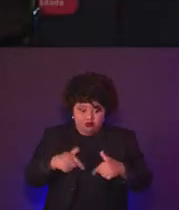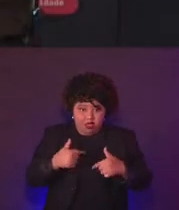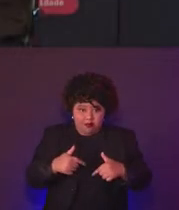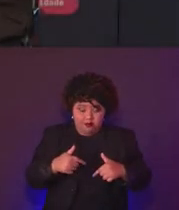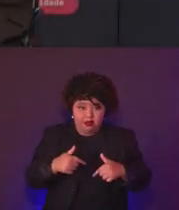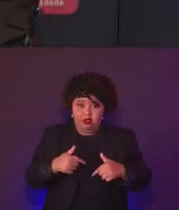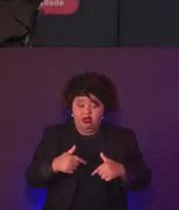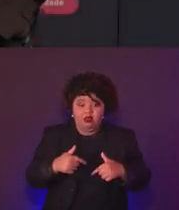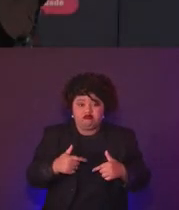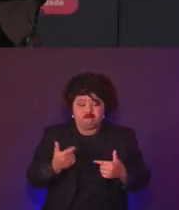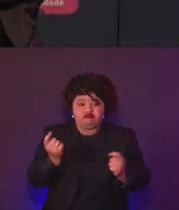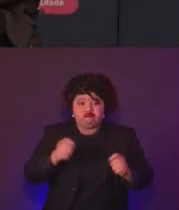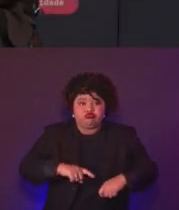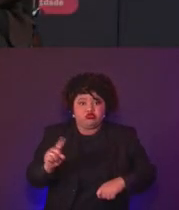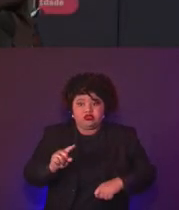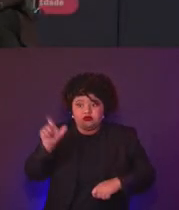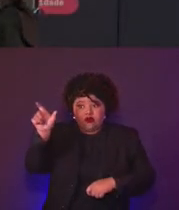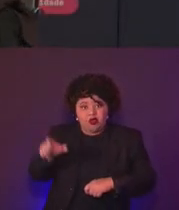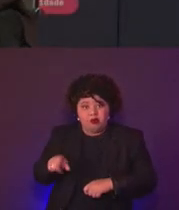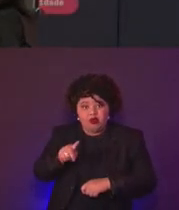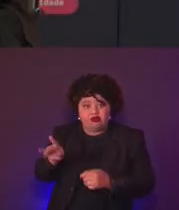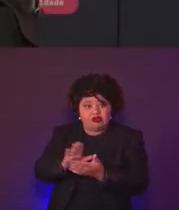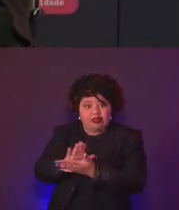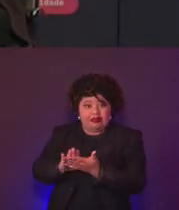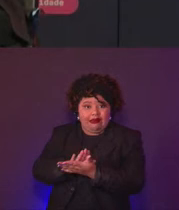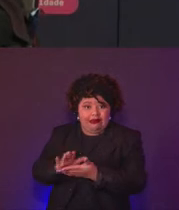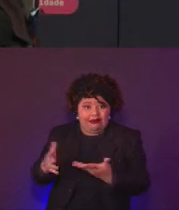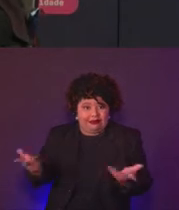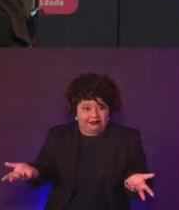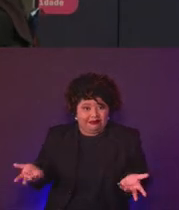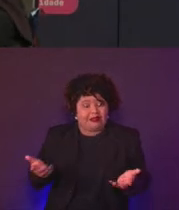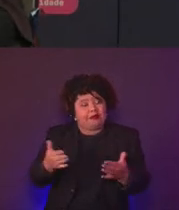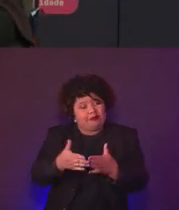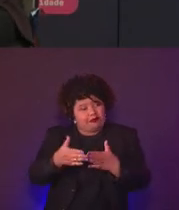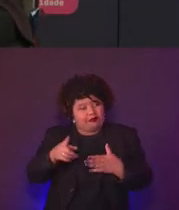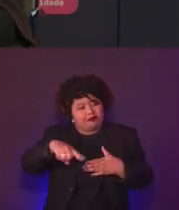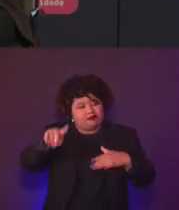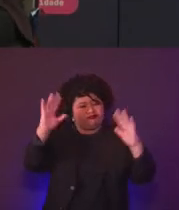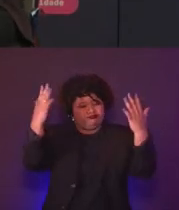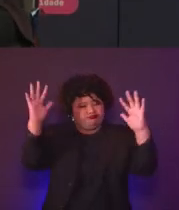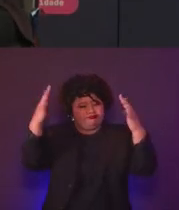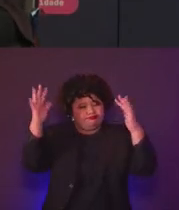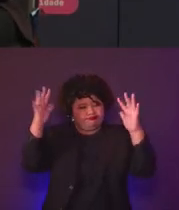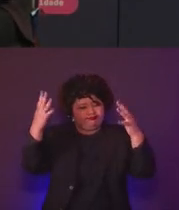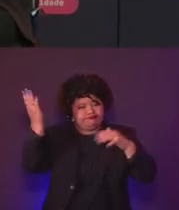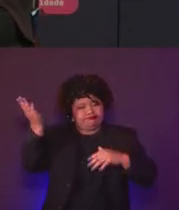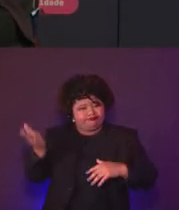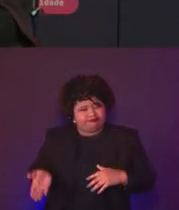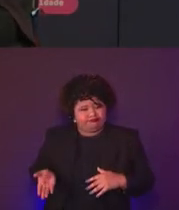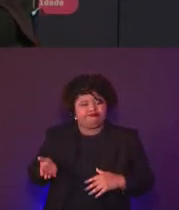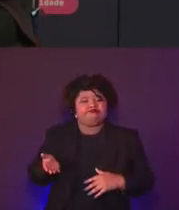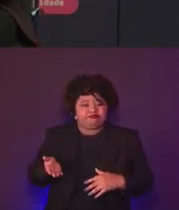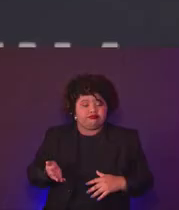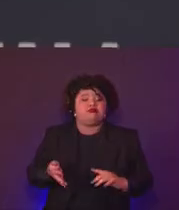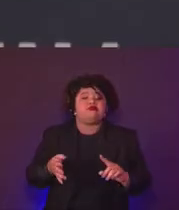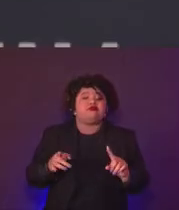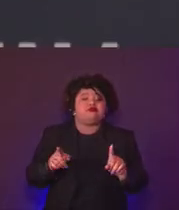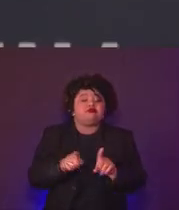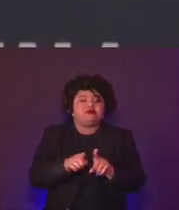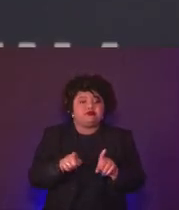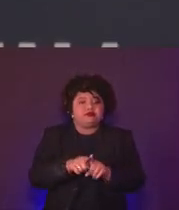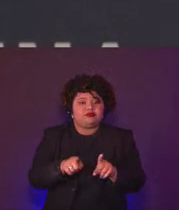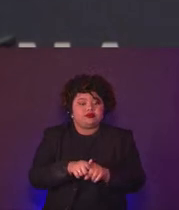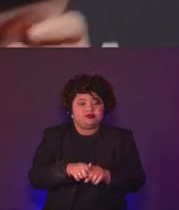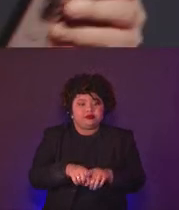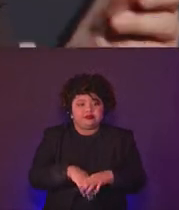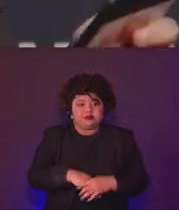Yeah, please, let's applaud Cheryl. She's watching us also. And if you have questions, please